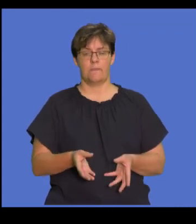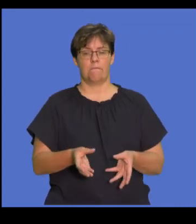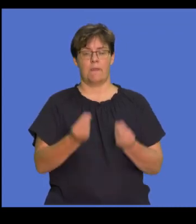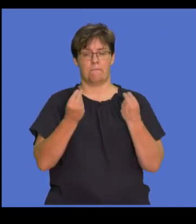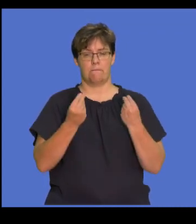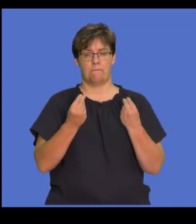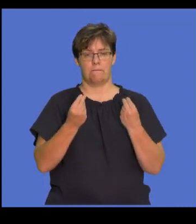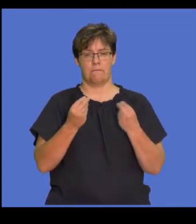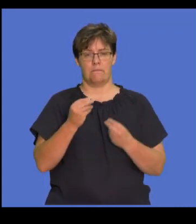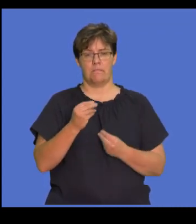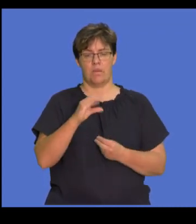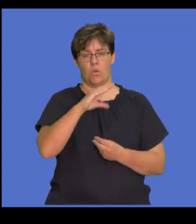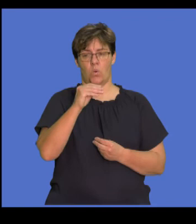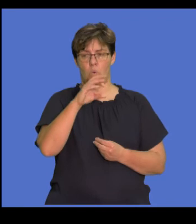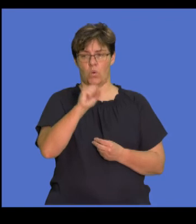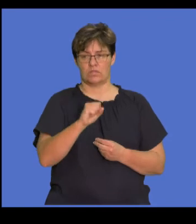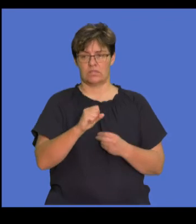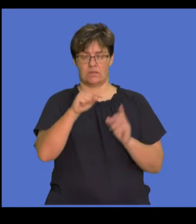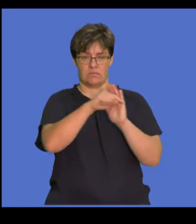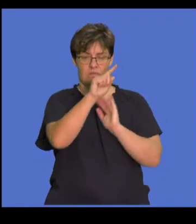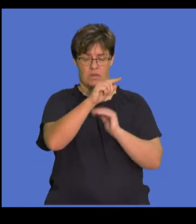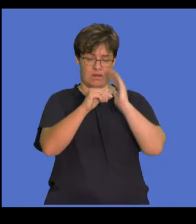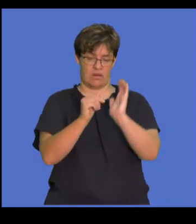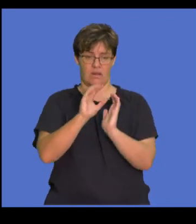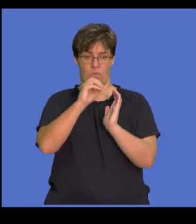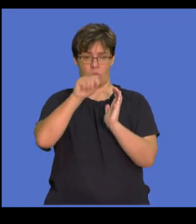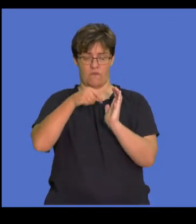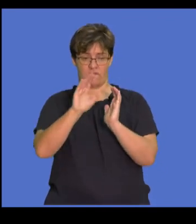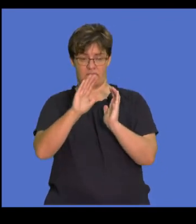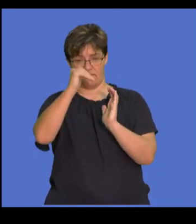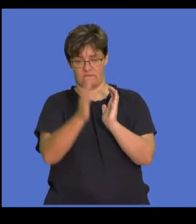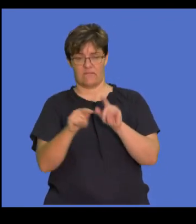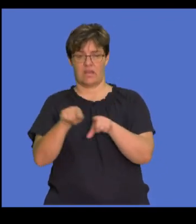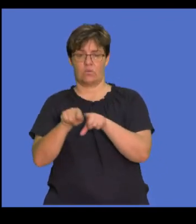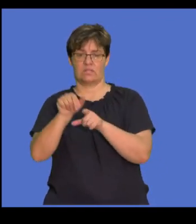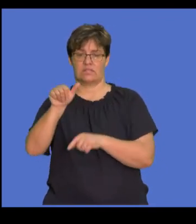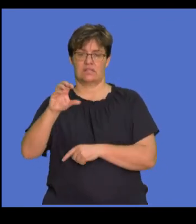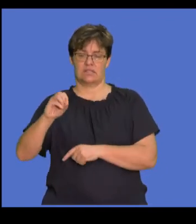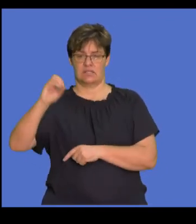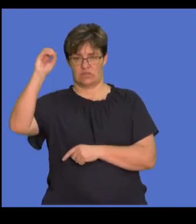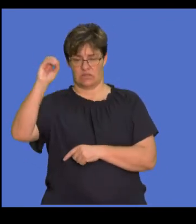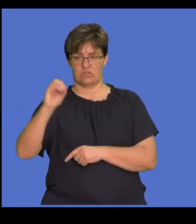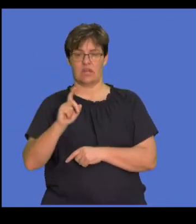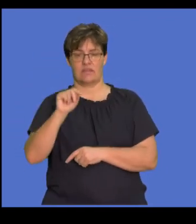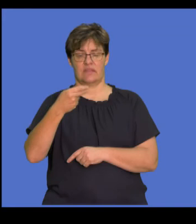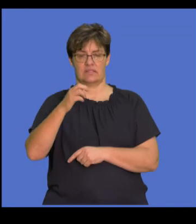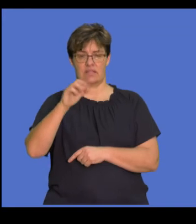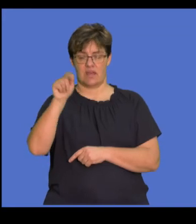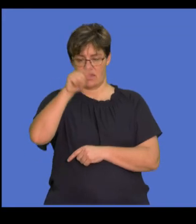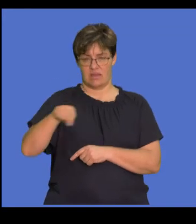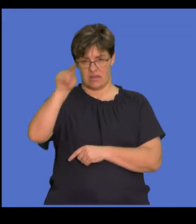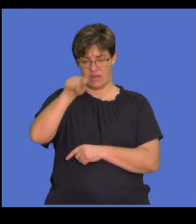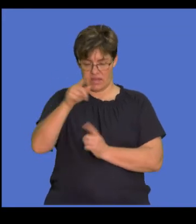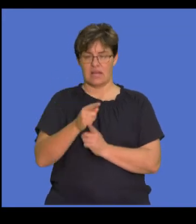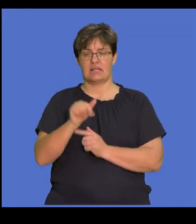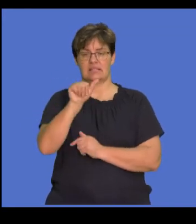button. And that will give me cos of that in brackets is equals to 60 degrees. Therefore, my